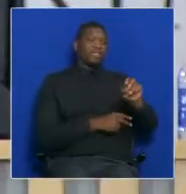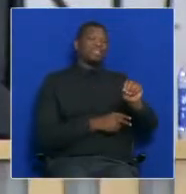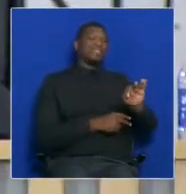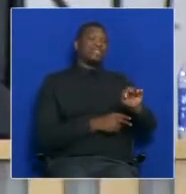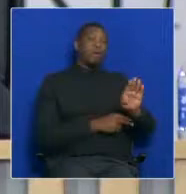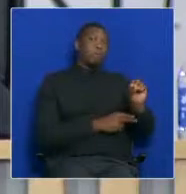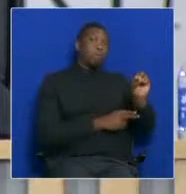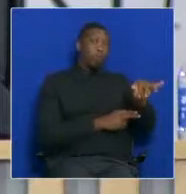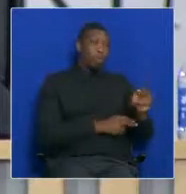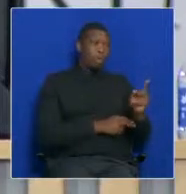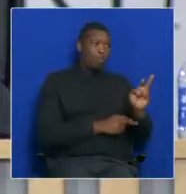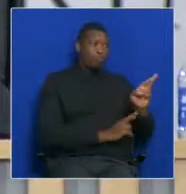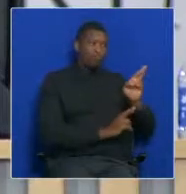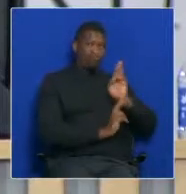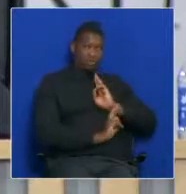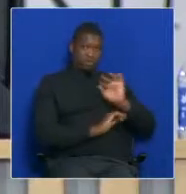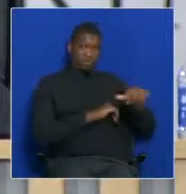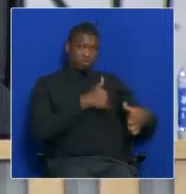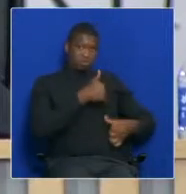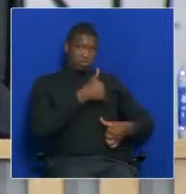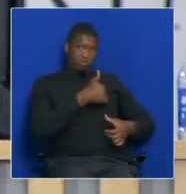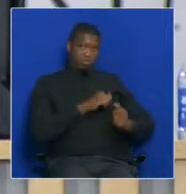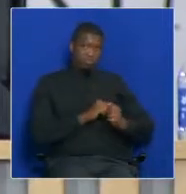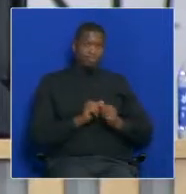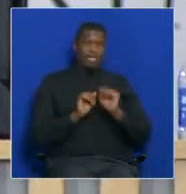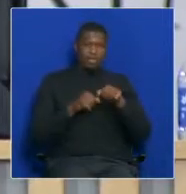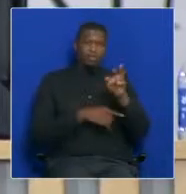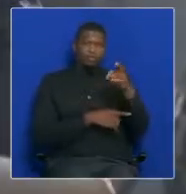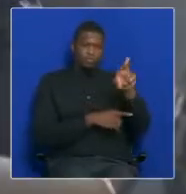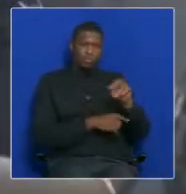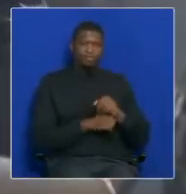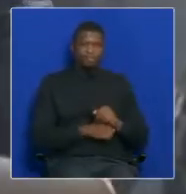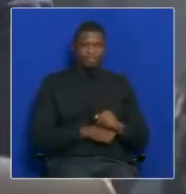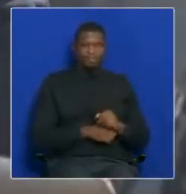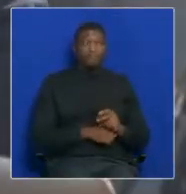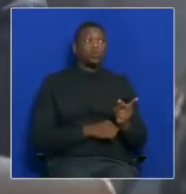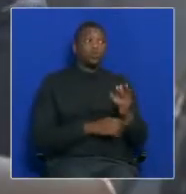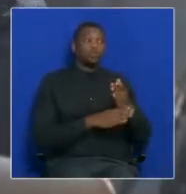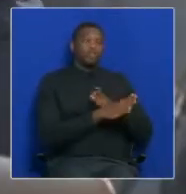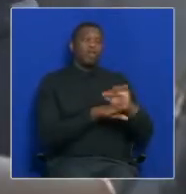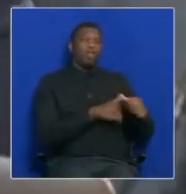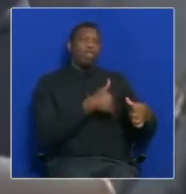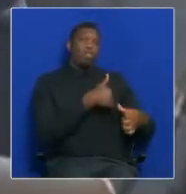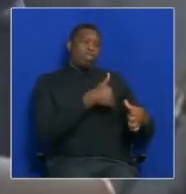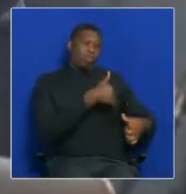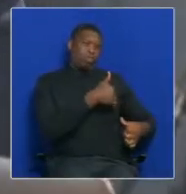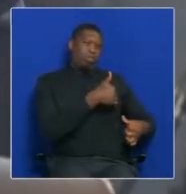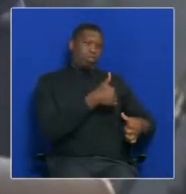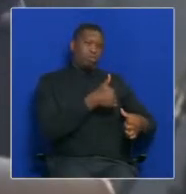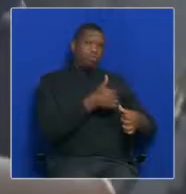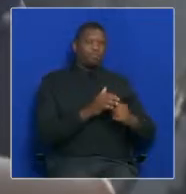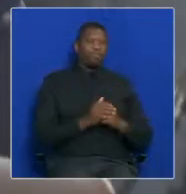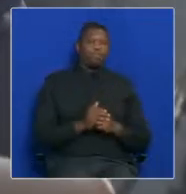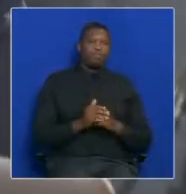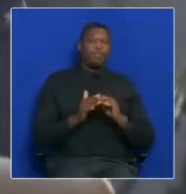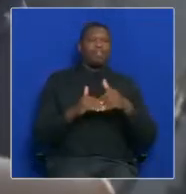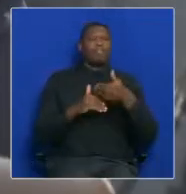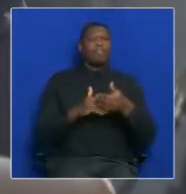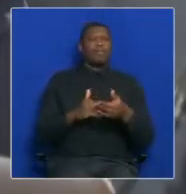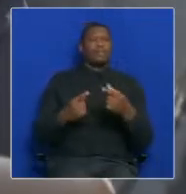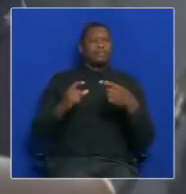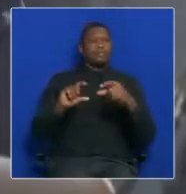Yes, they did. Okay, thank you. And then at paragraph 12, we deal